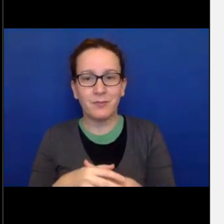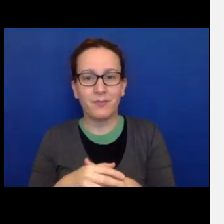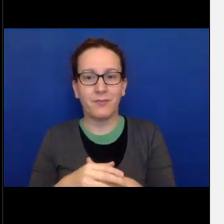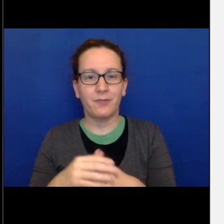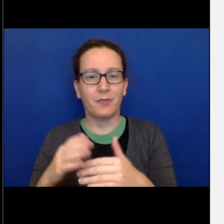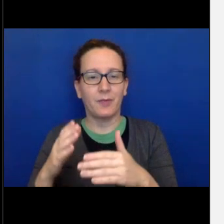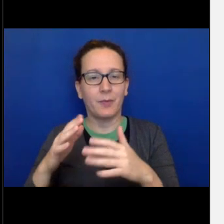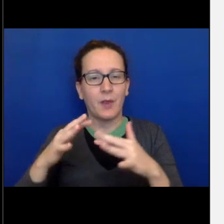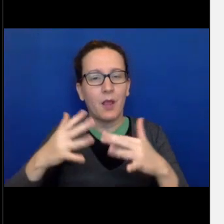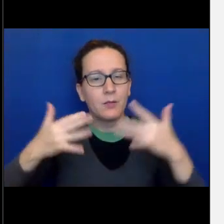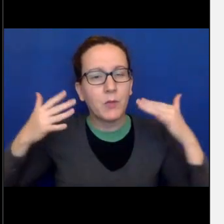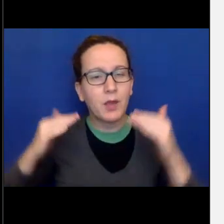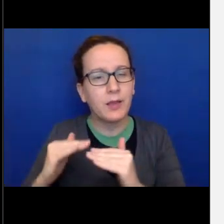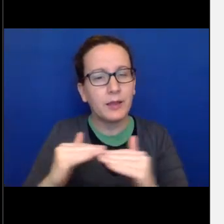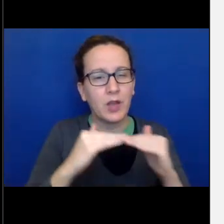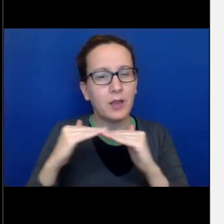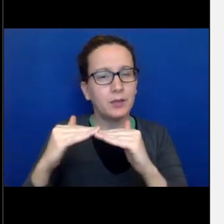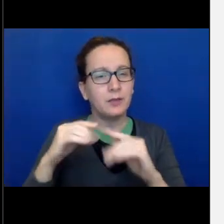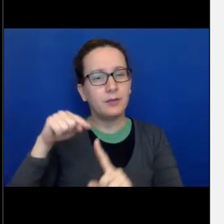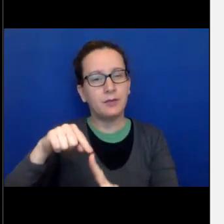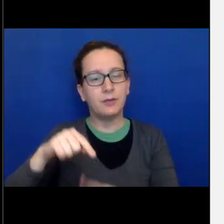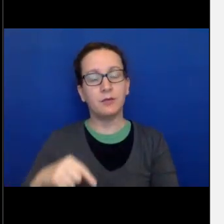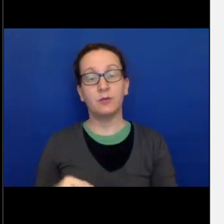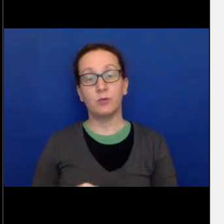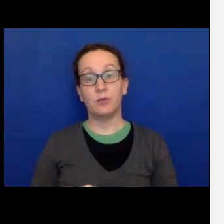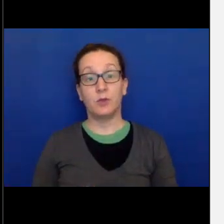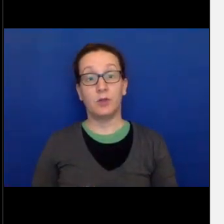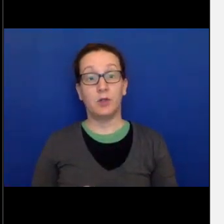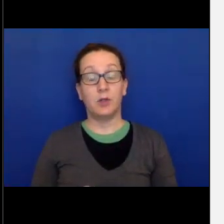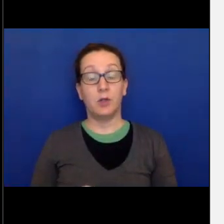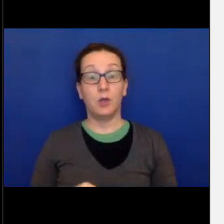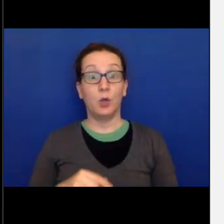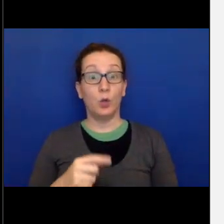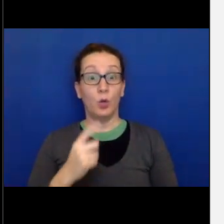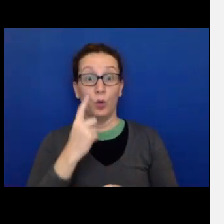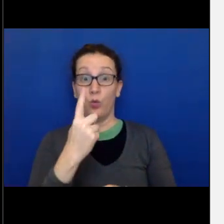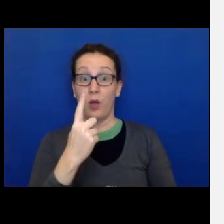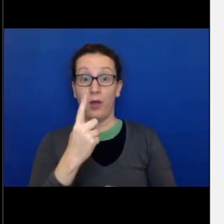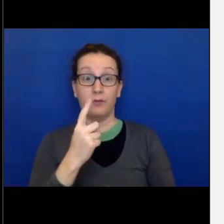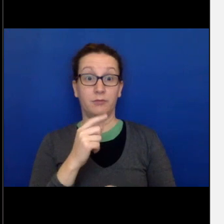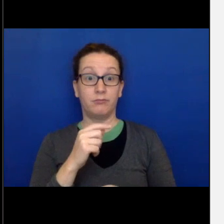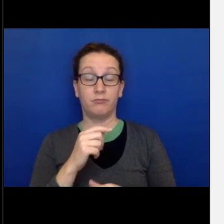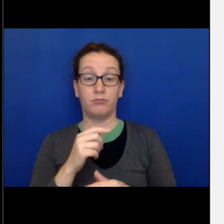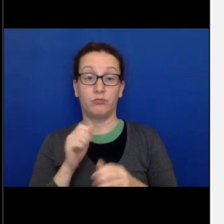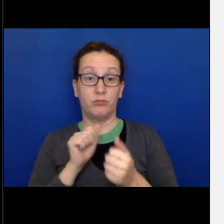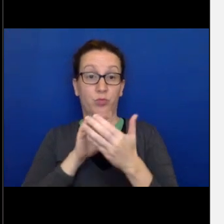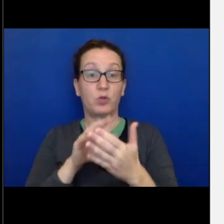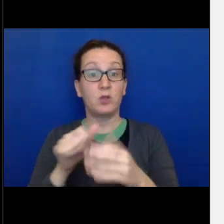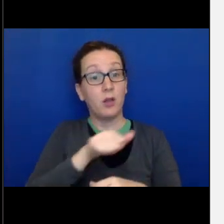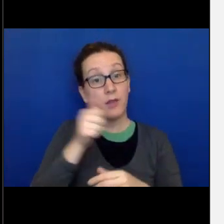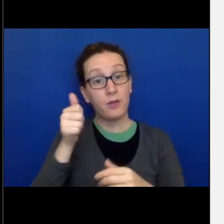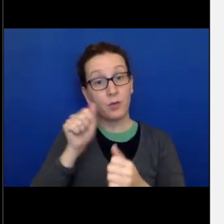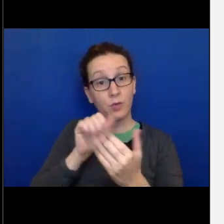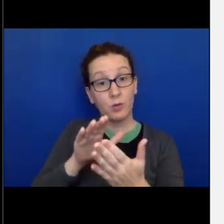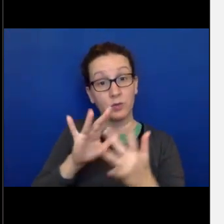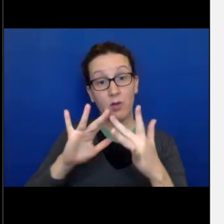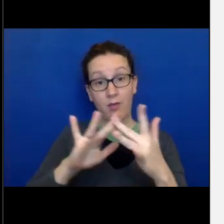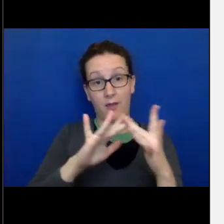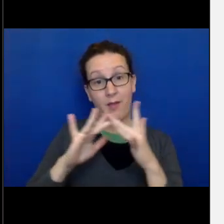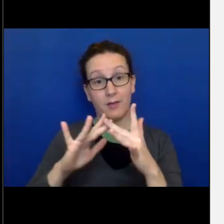collegiality, I guess is the word. But that's one mechanism you can use. The other one is online.